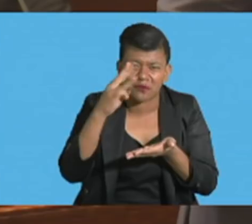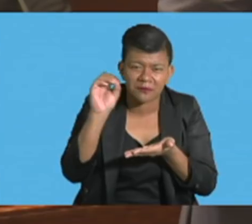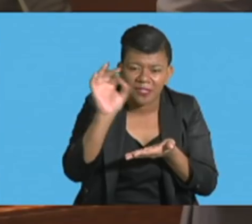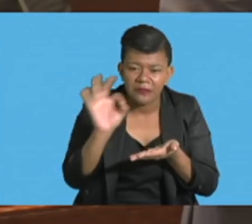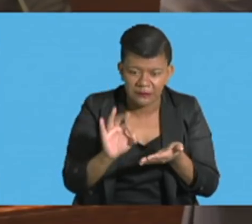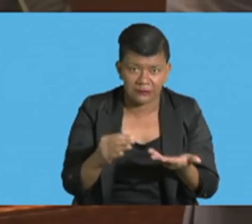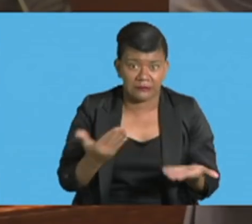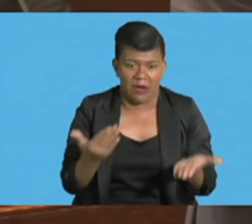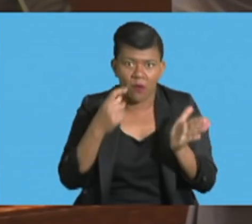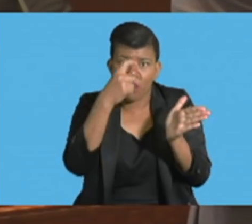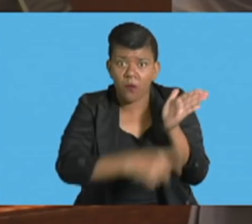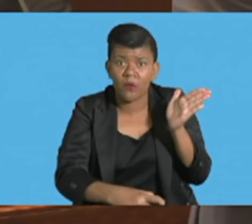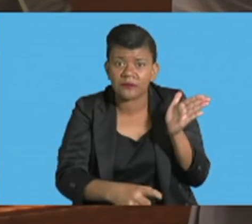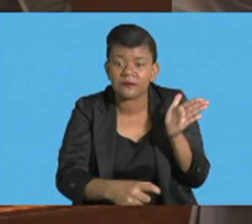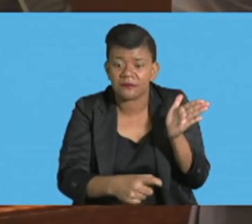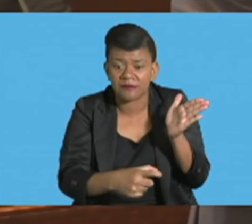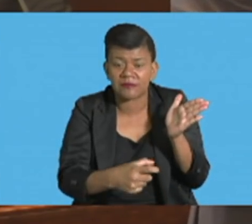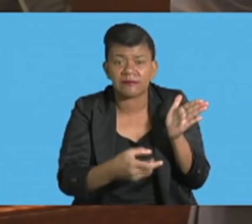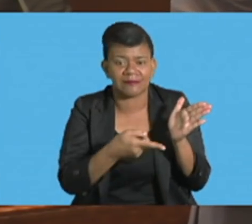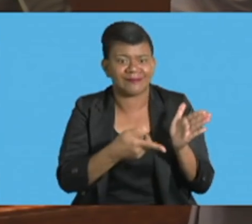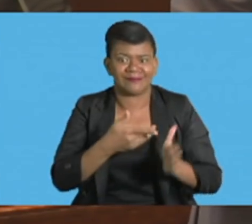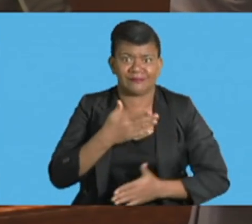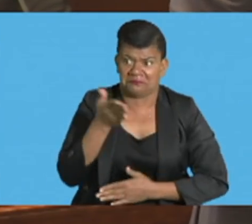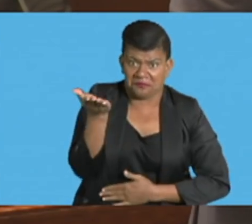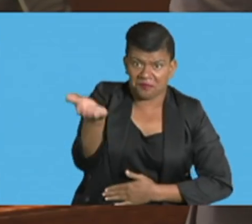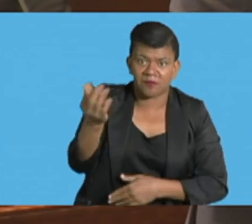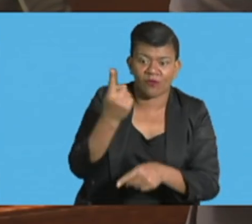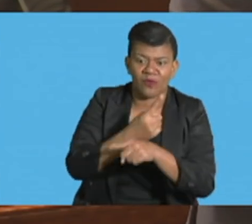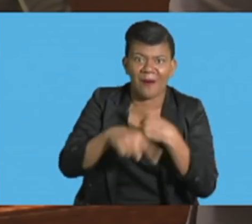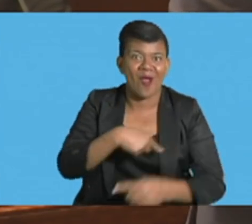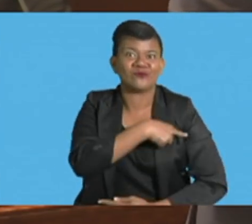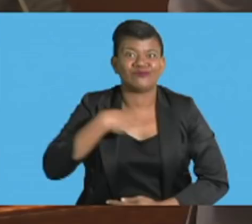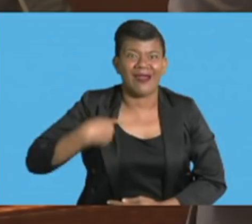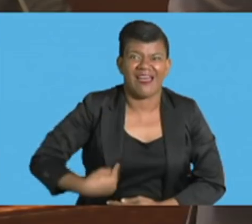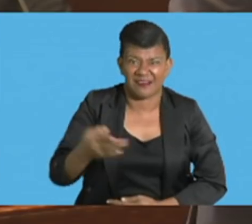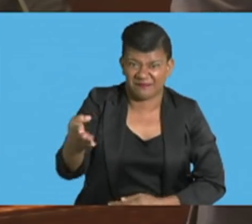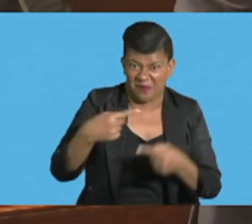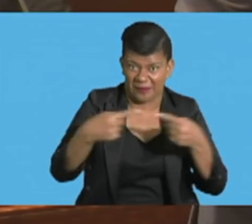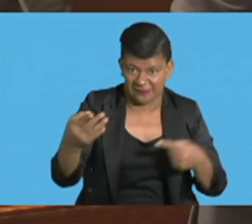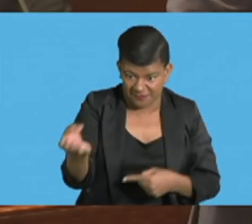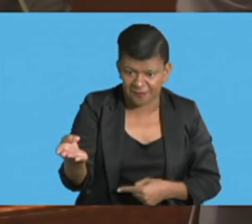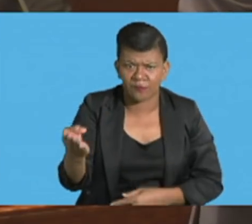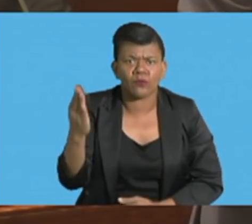He talked about the old Chinese saying. I thought he was going to come up with a Chinese song, the Qing Taowa, but